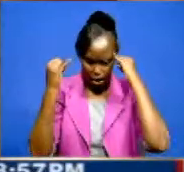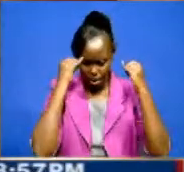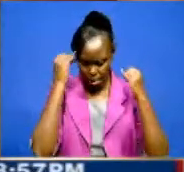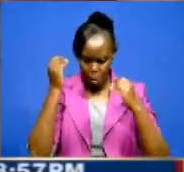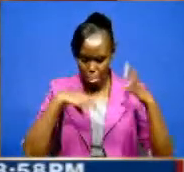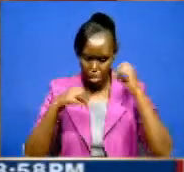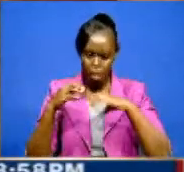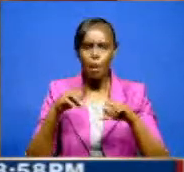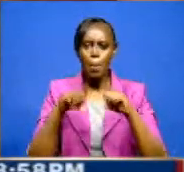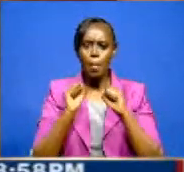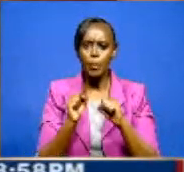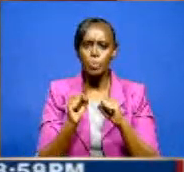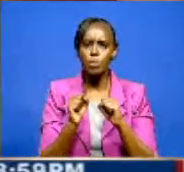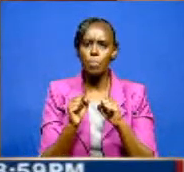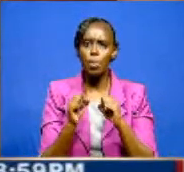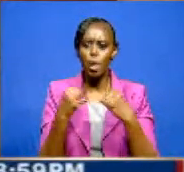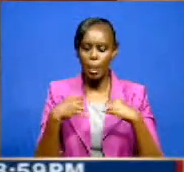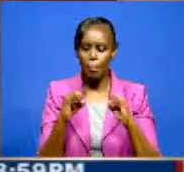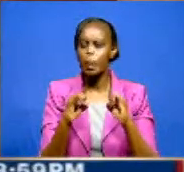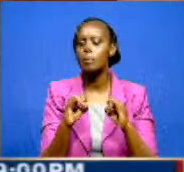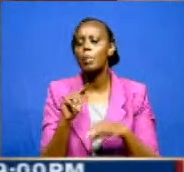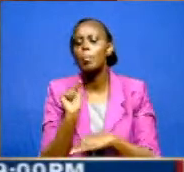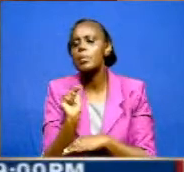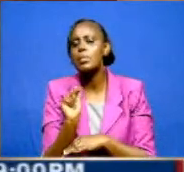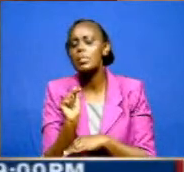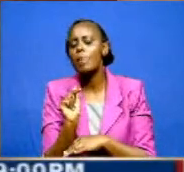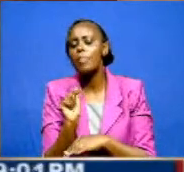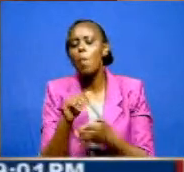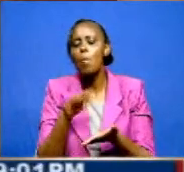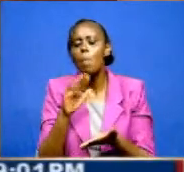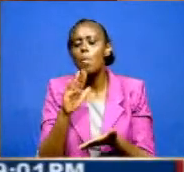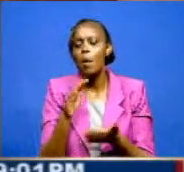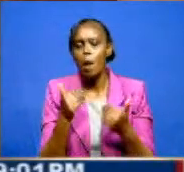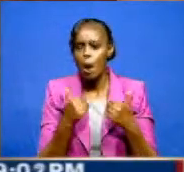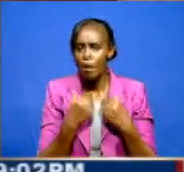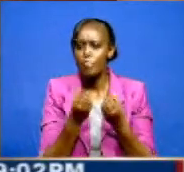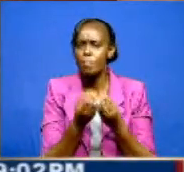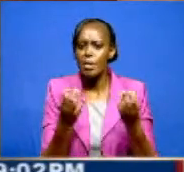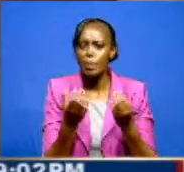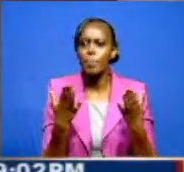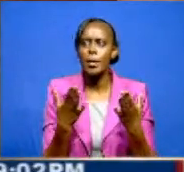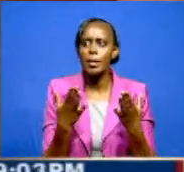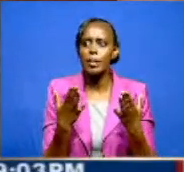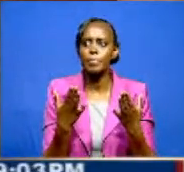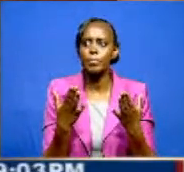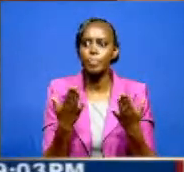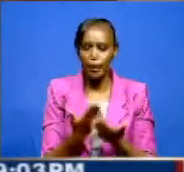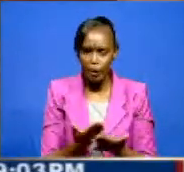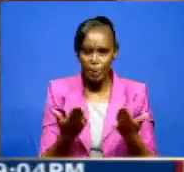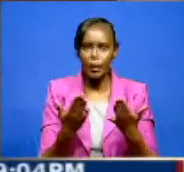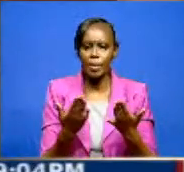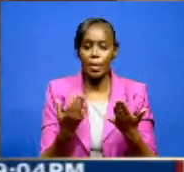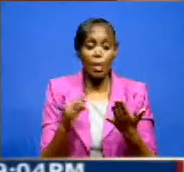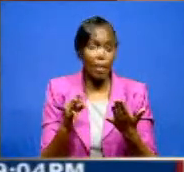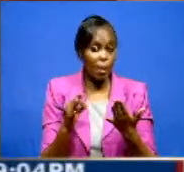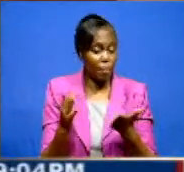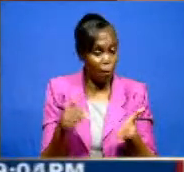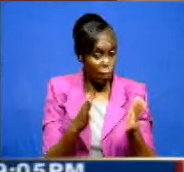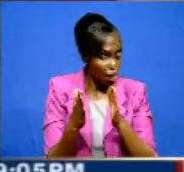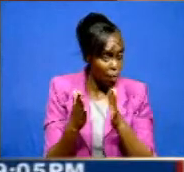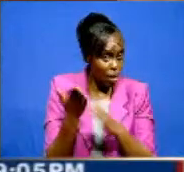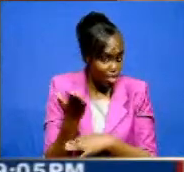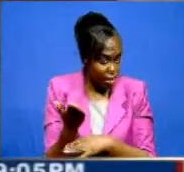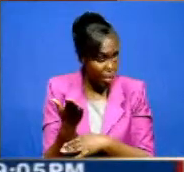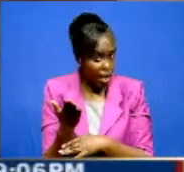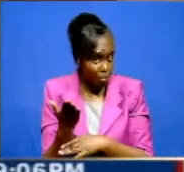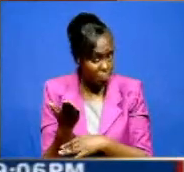to them, so that they can infuse. Because what I see is more and more we're having so much being pushed to them. So if you do not find a way to